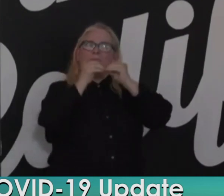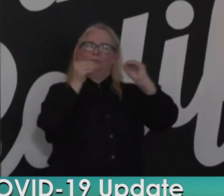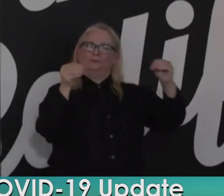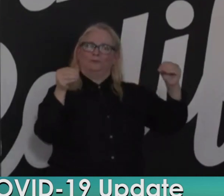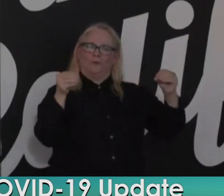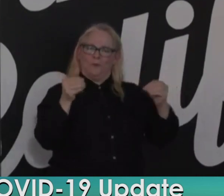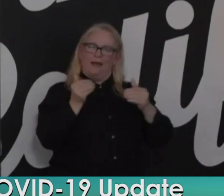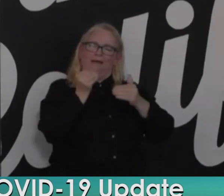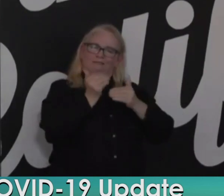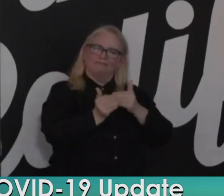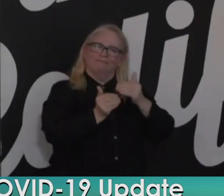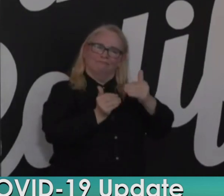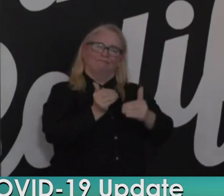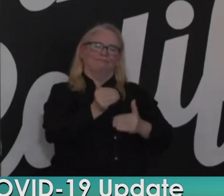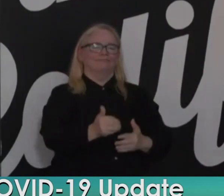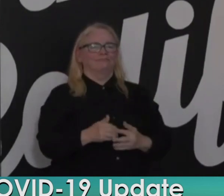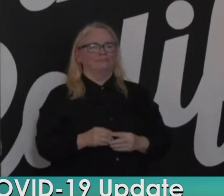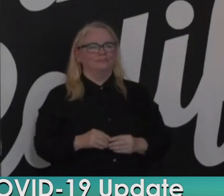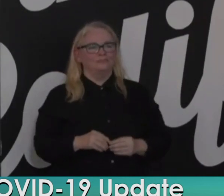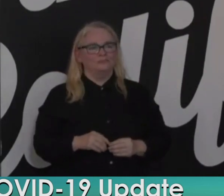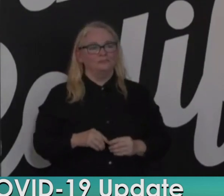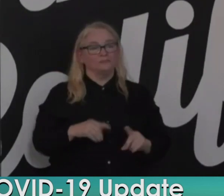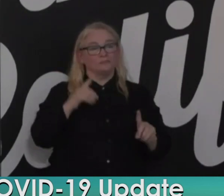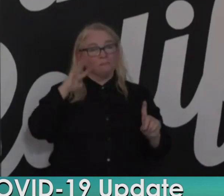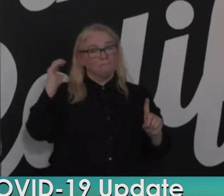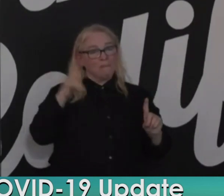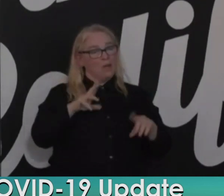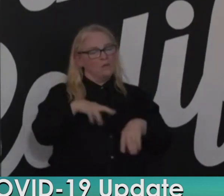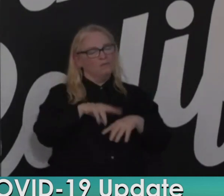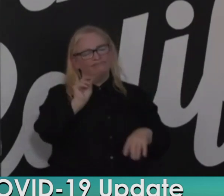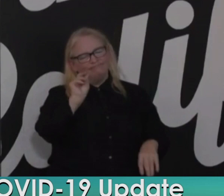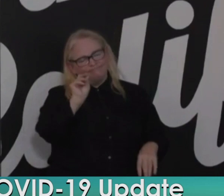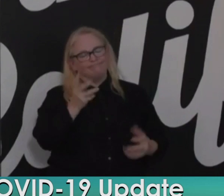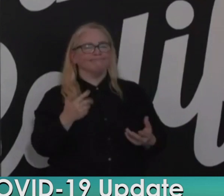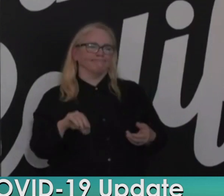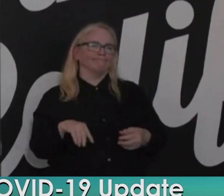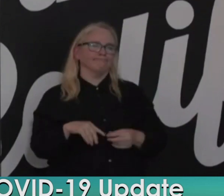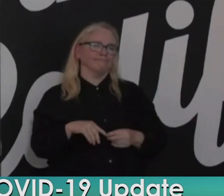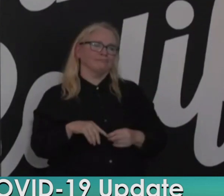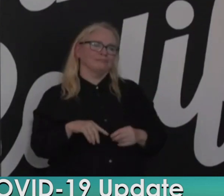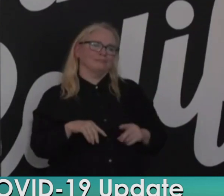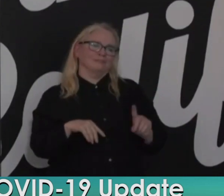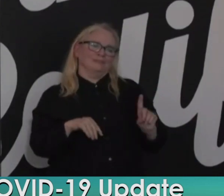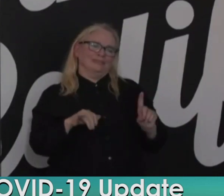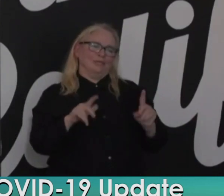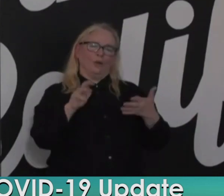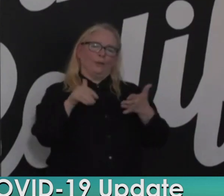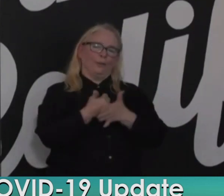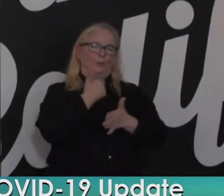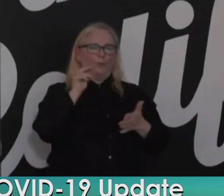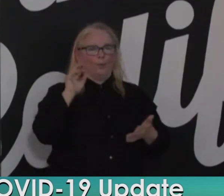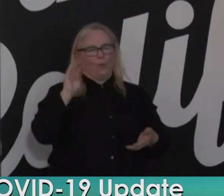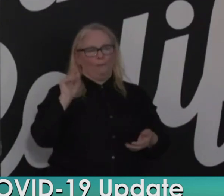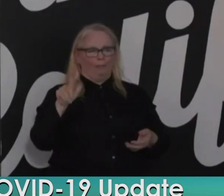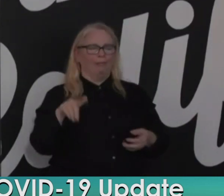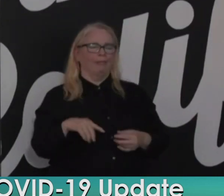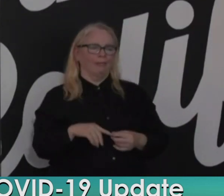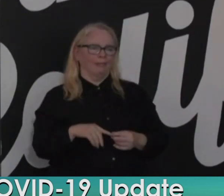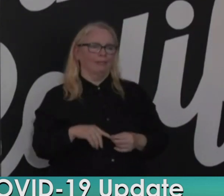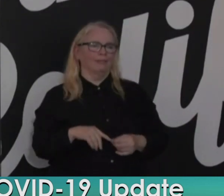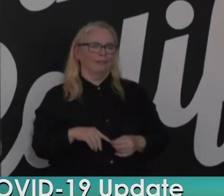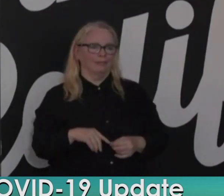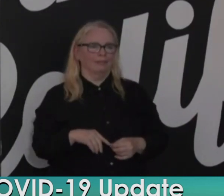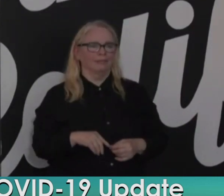yes, not to normal, but to the new normal, which will reconnect us as members